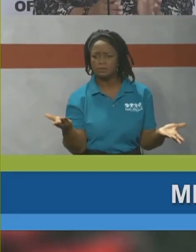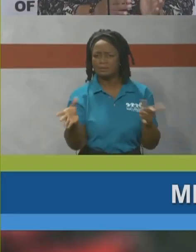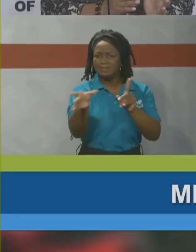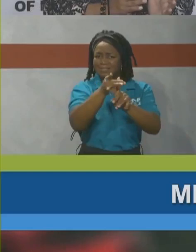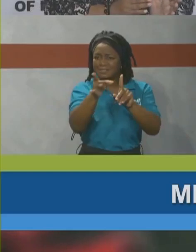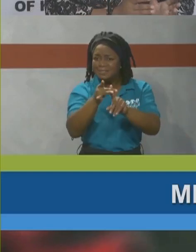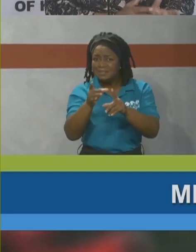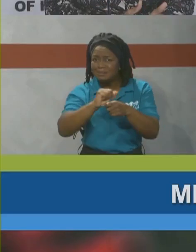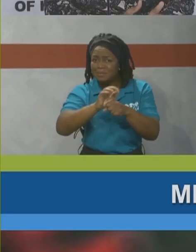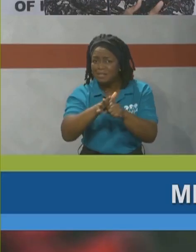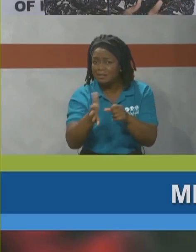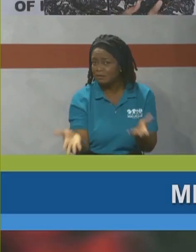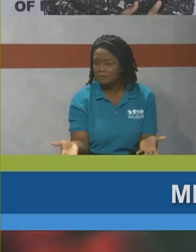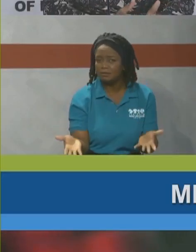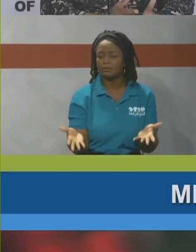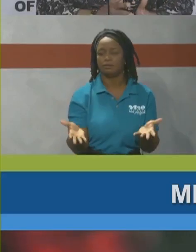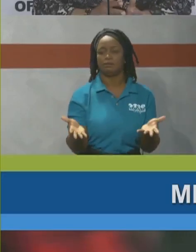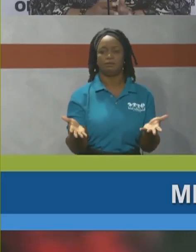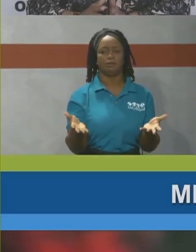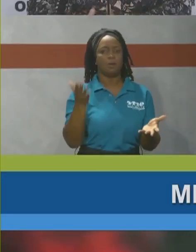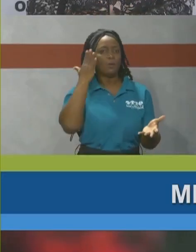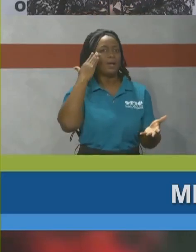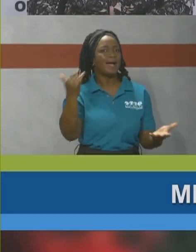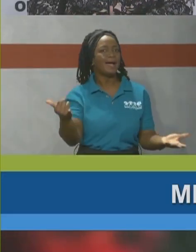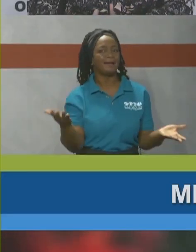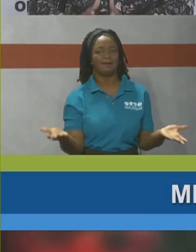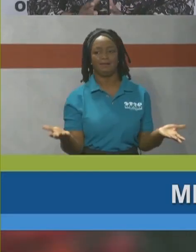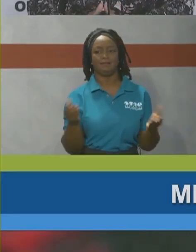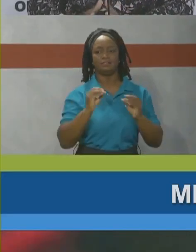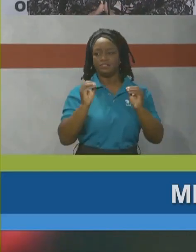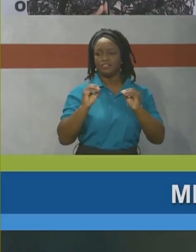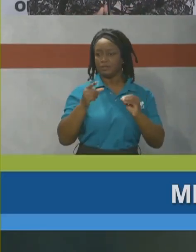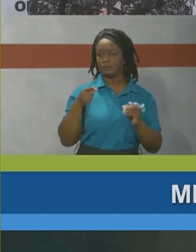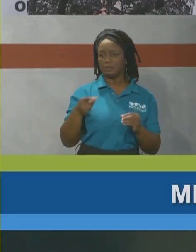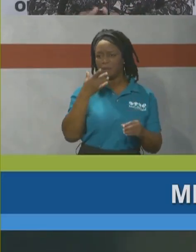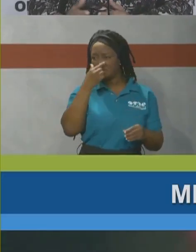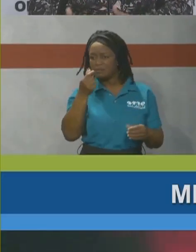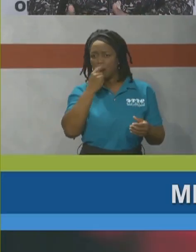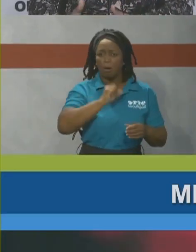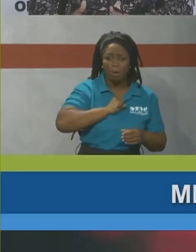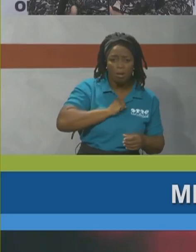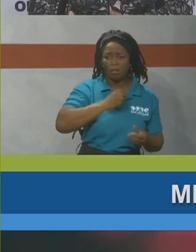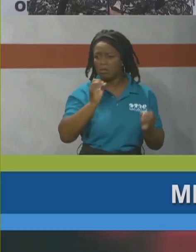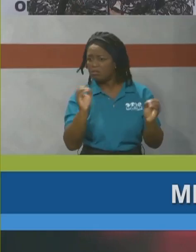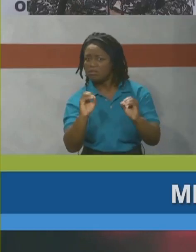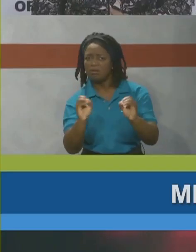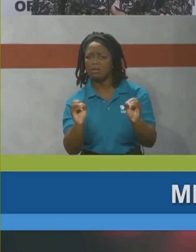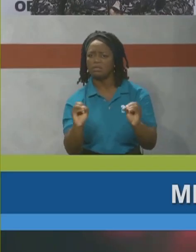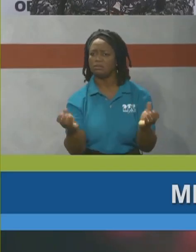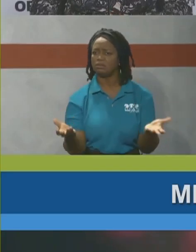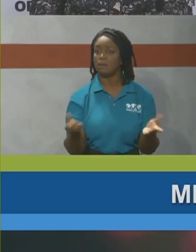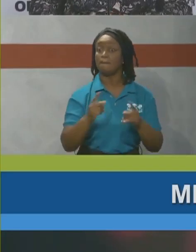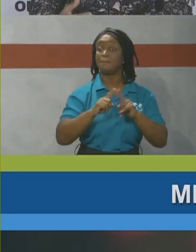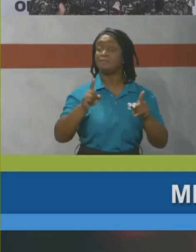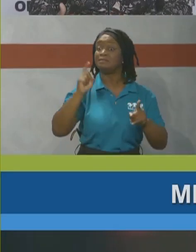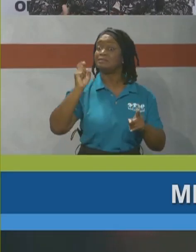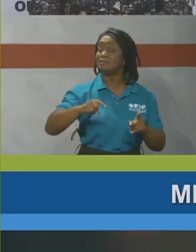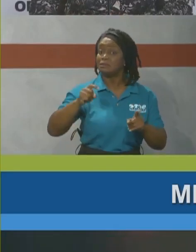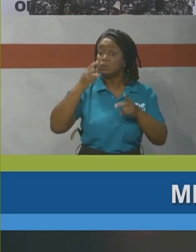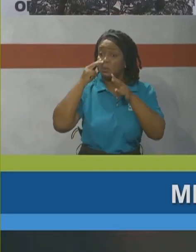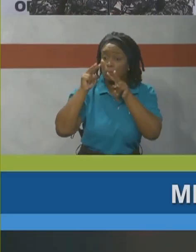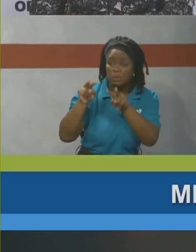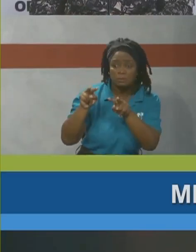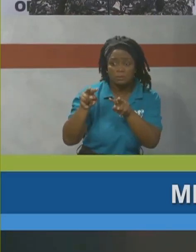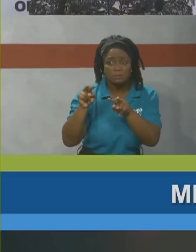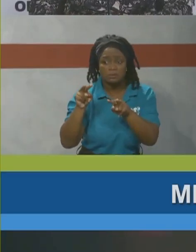that they have no symptoms, and then afterwards they present with MIS-C. So you really have to be watching out for the MIS-C signs